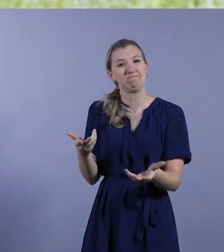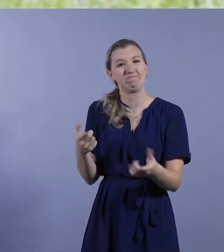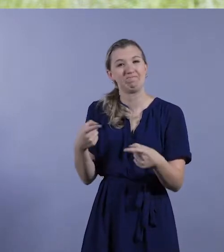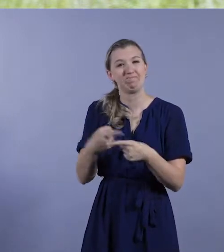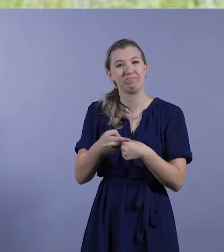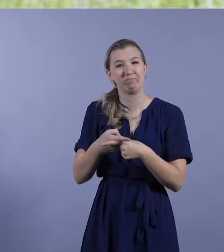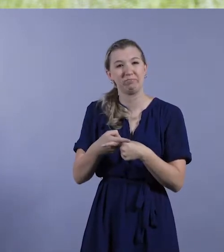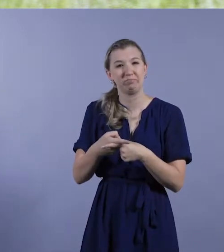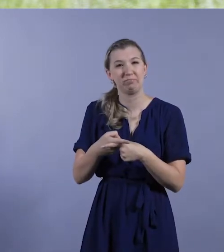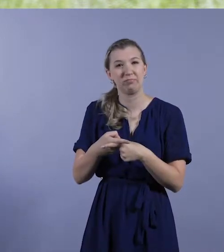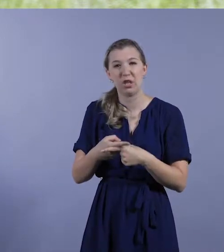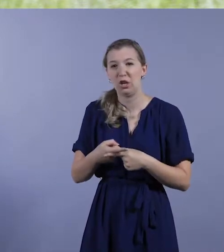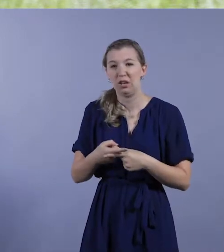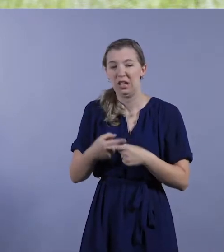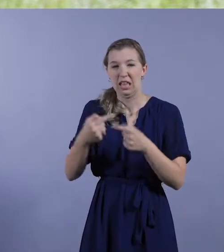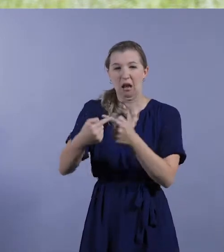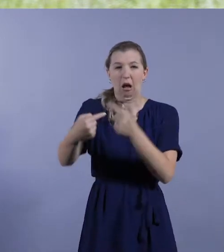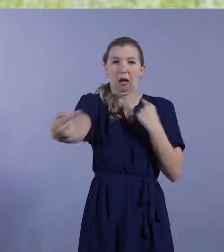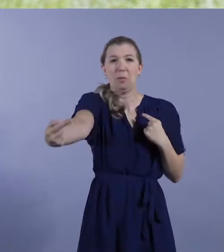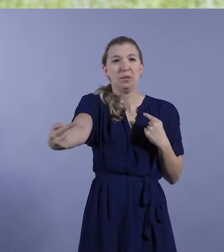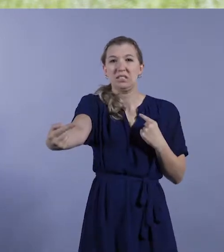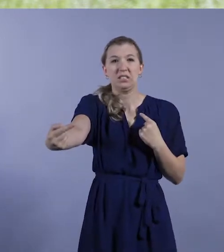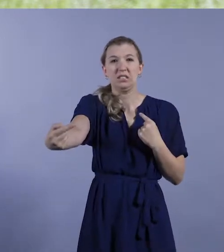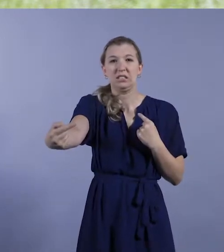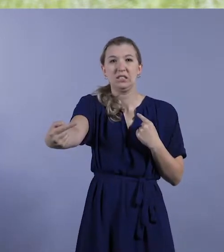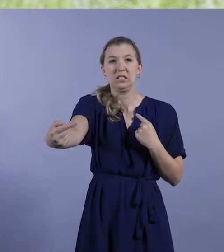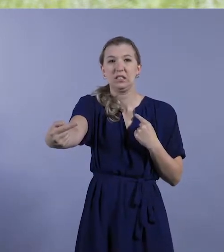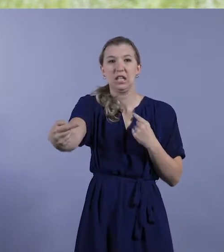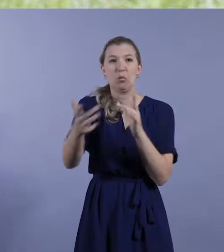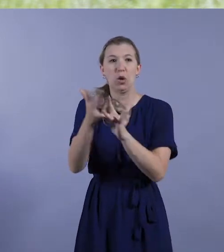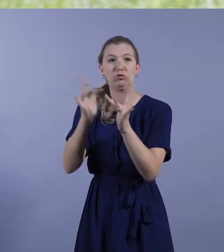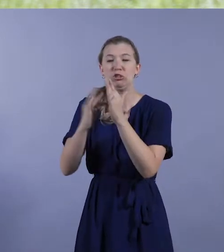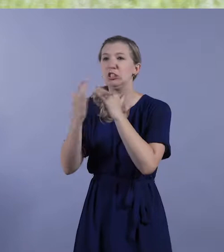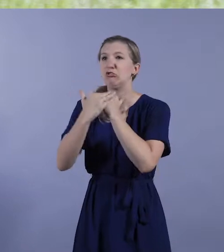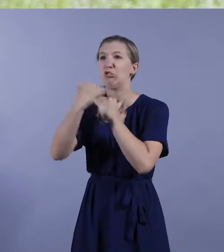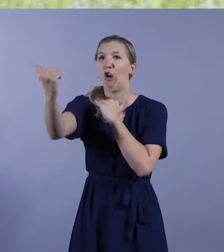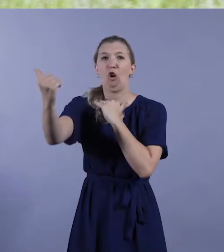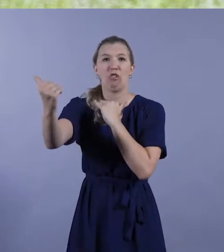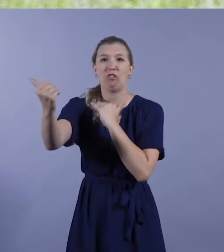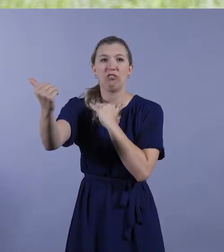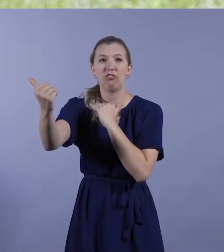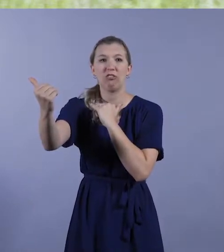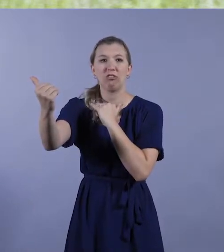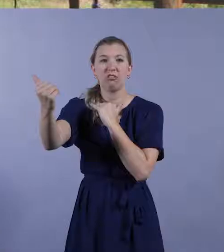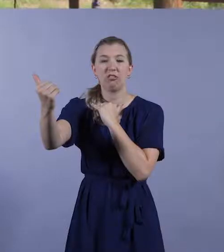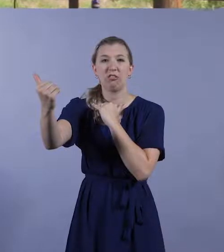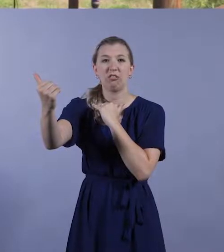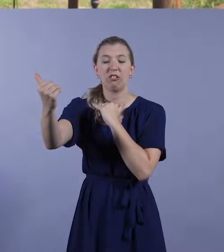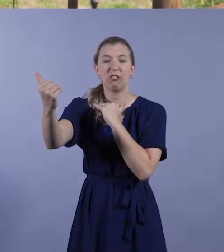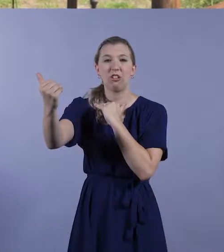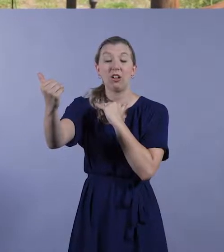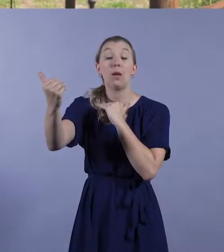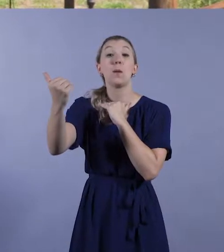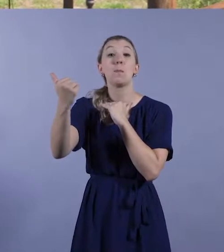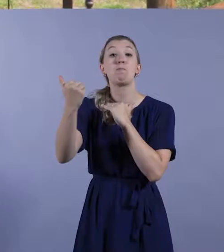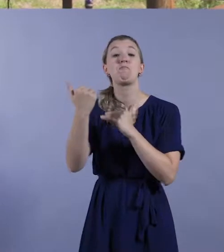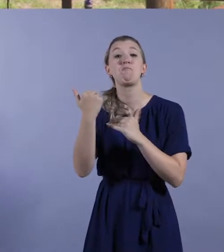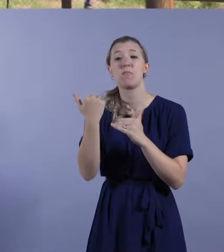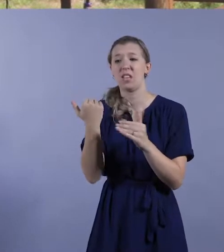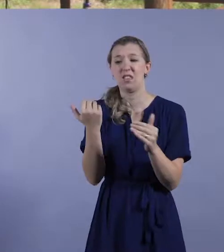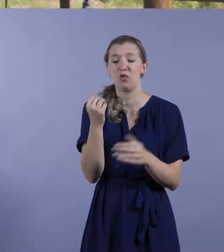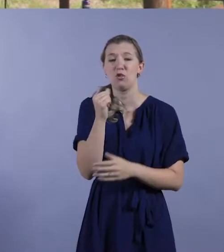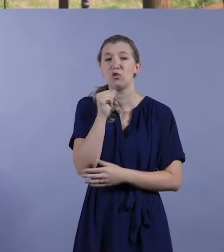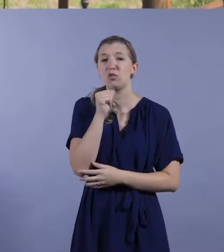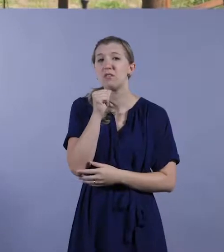you're living in direct opposition to what Jesus has called you to do. There really is